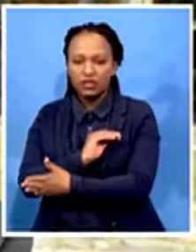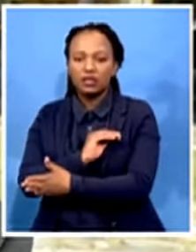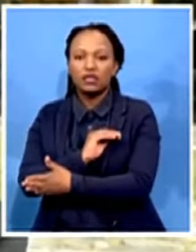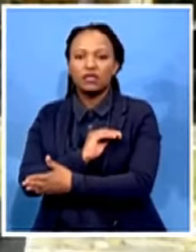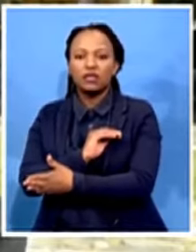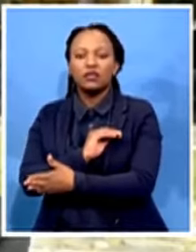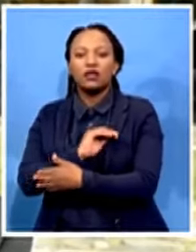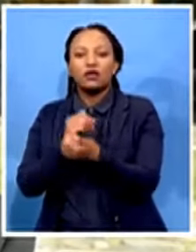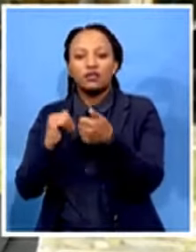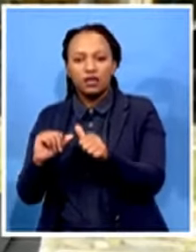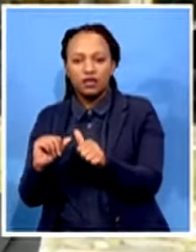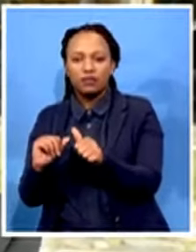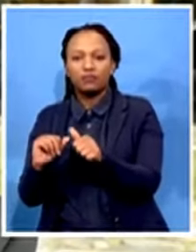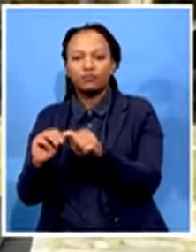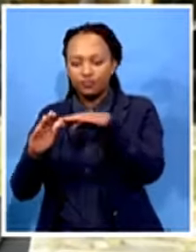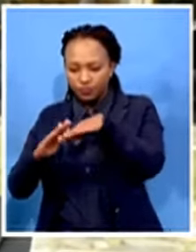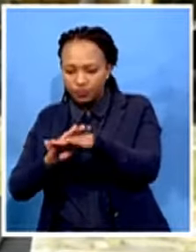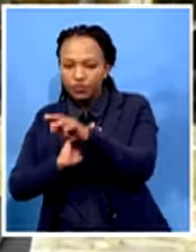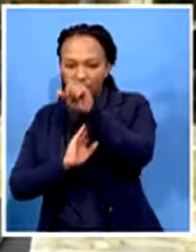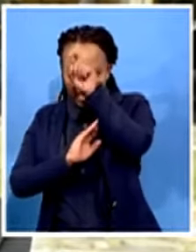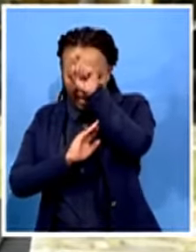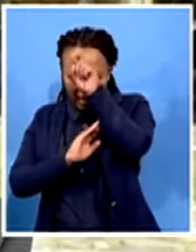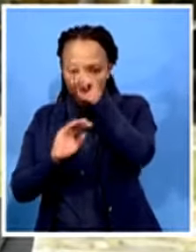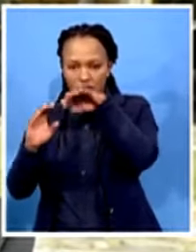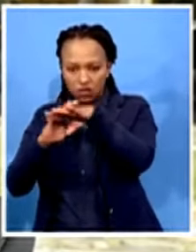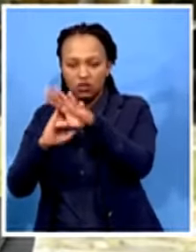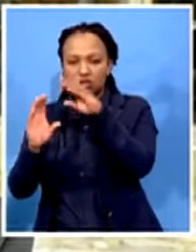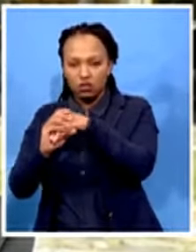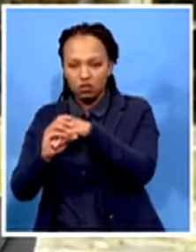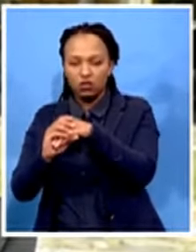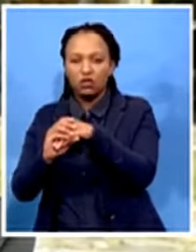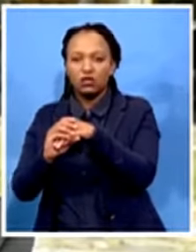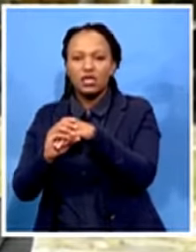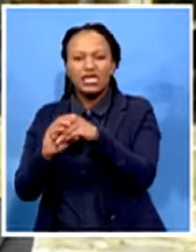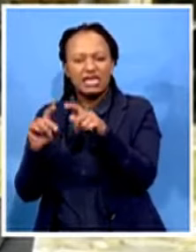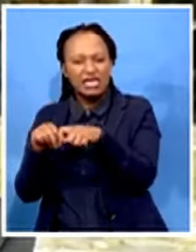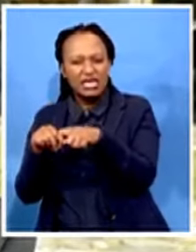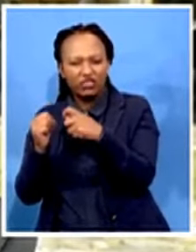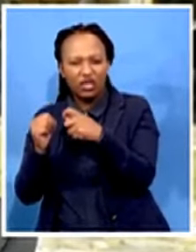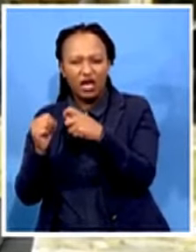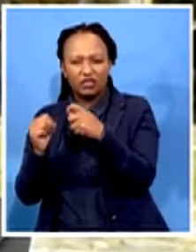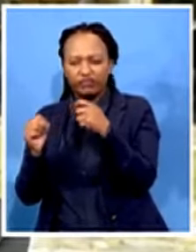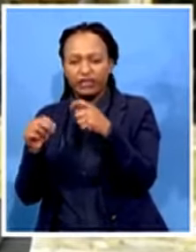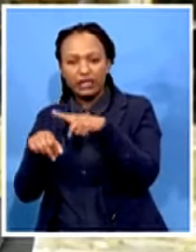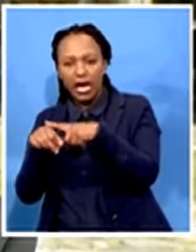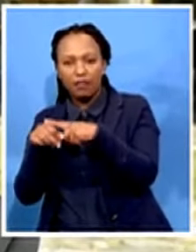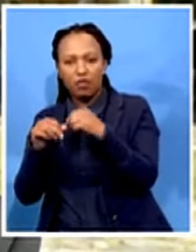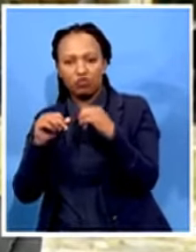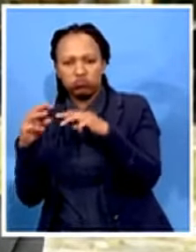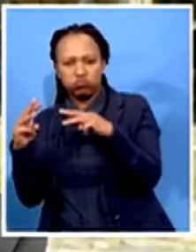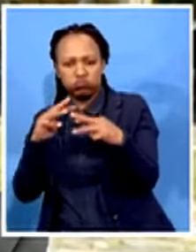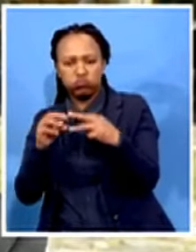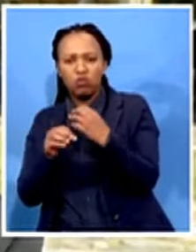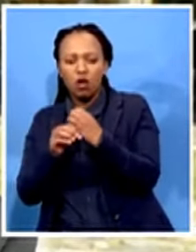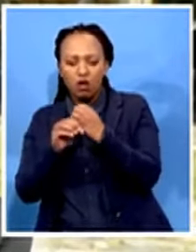right through. Now he was injured there when a bomb fell, and he was terribly injured.